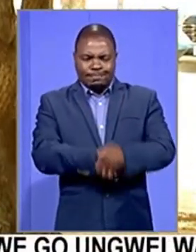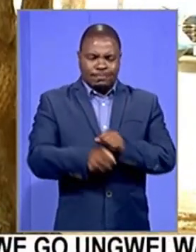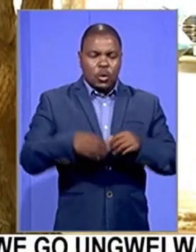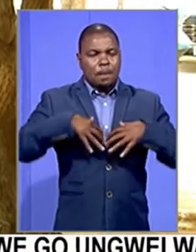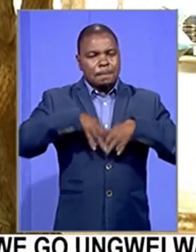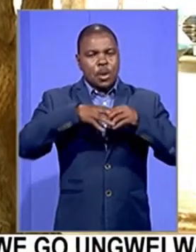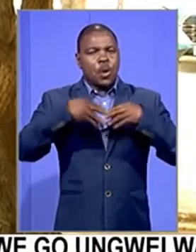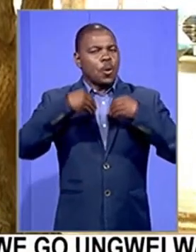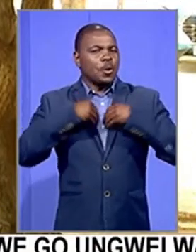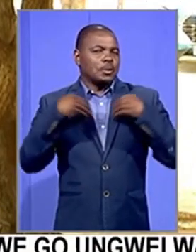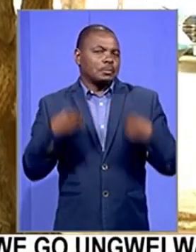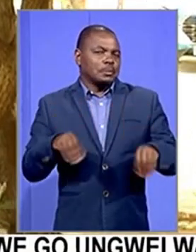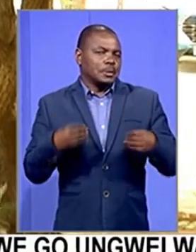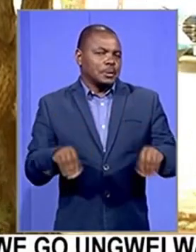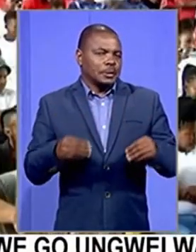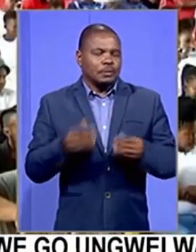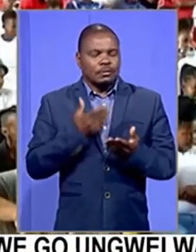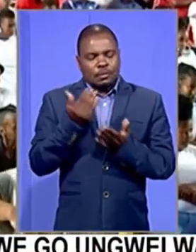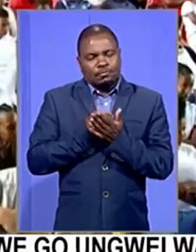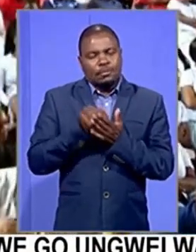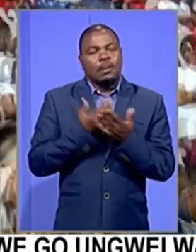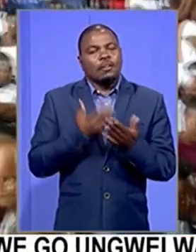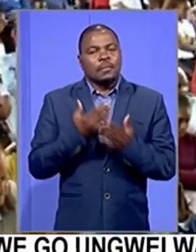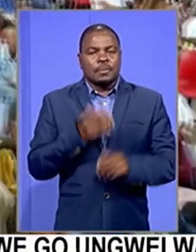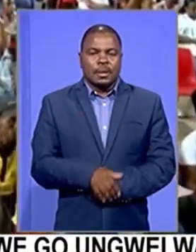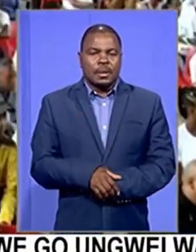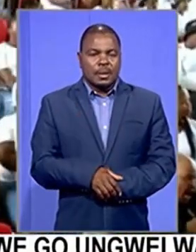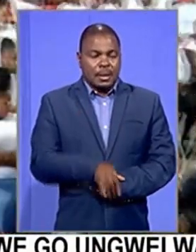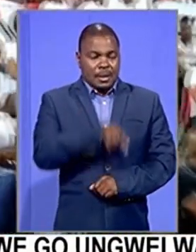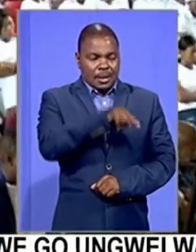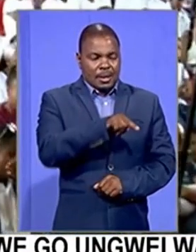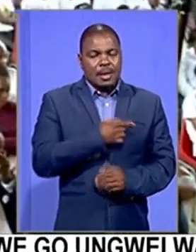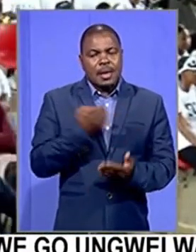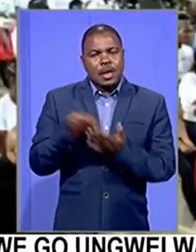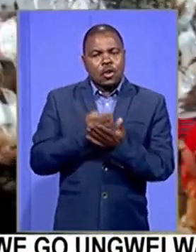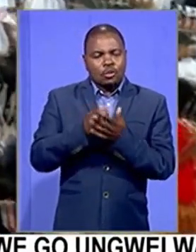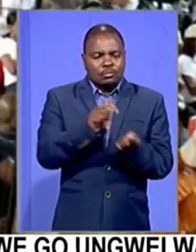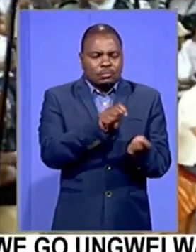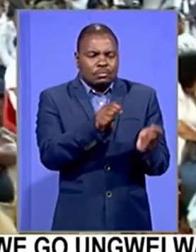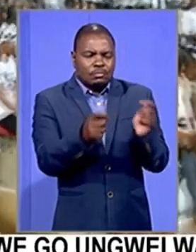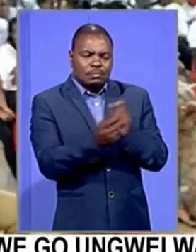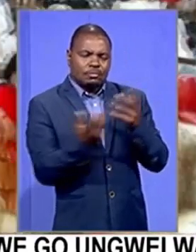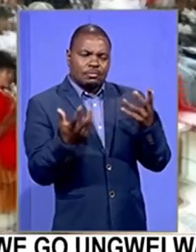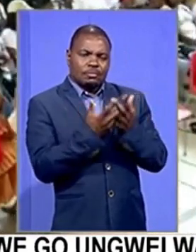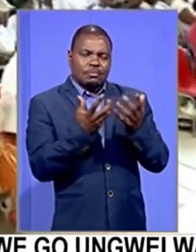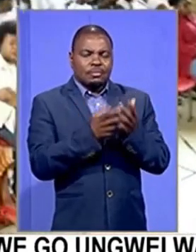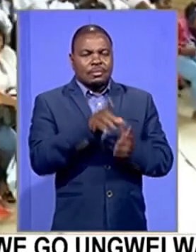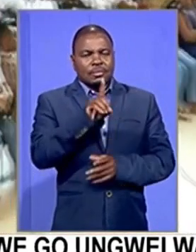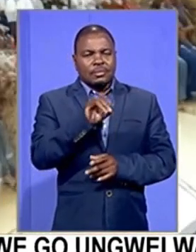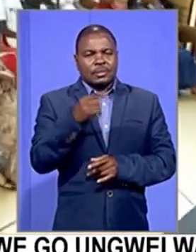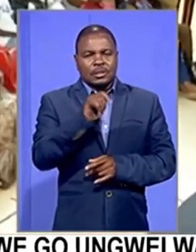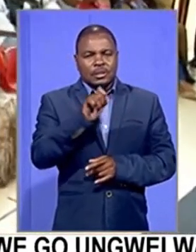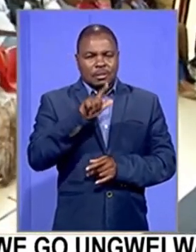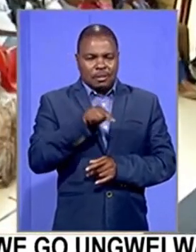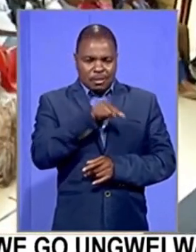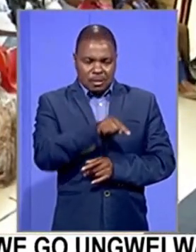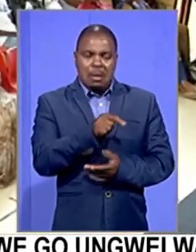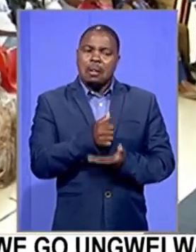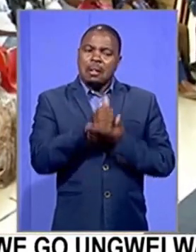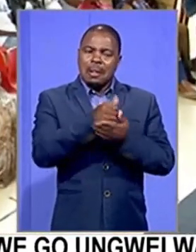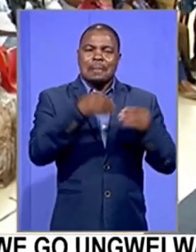rona gore re kgone go ba le letseno. Mokgwa wo wa go fetolela economy go digital o tlile ka ditlhabololo tše diswa go tša